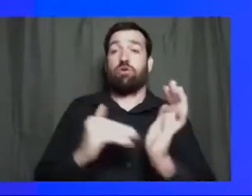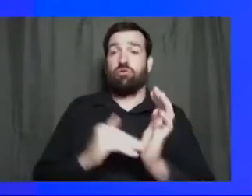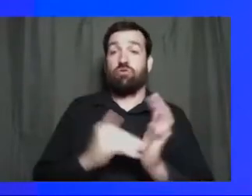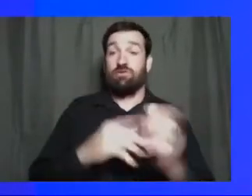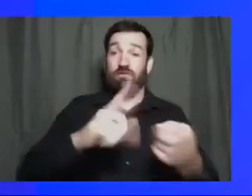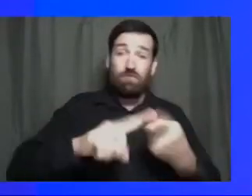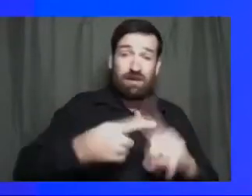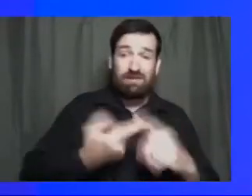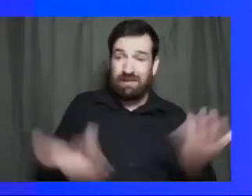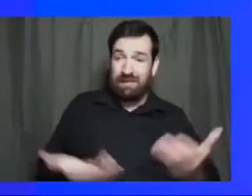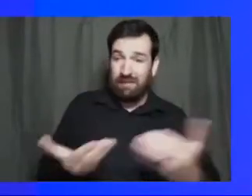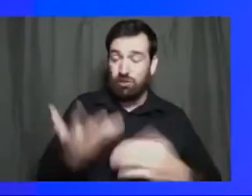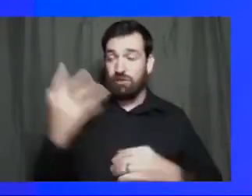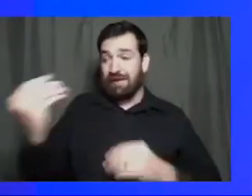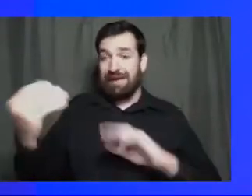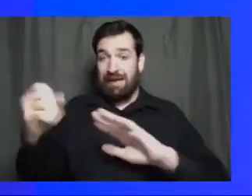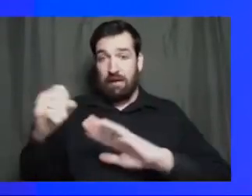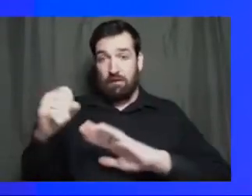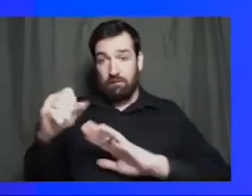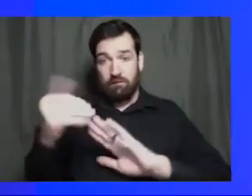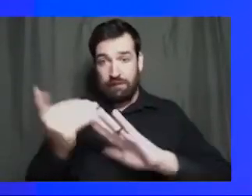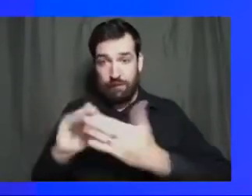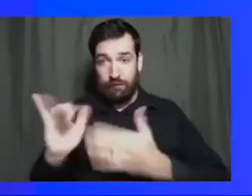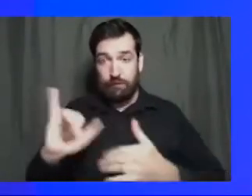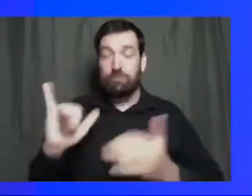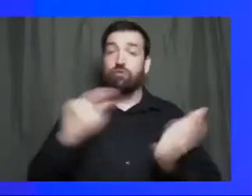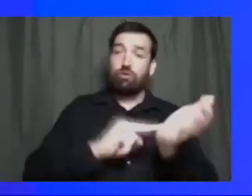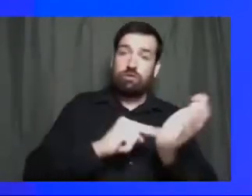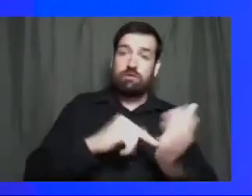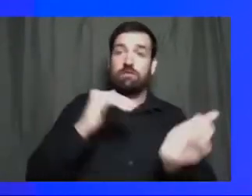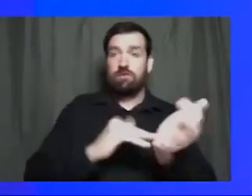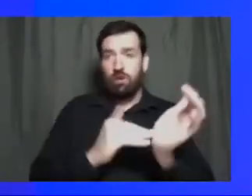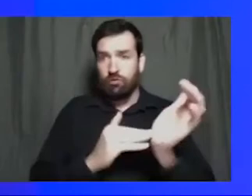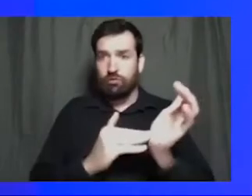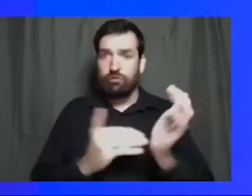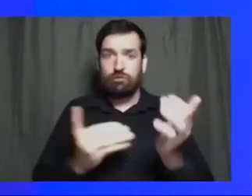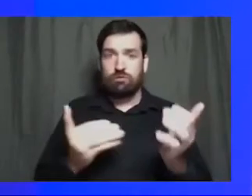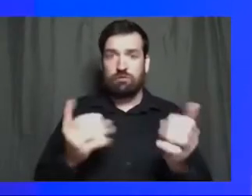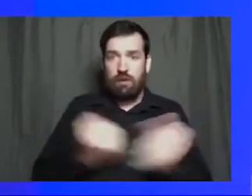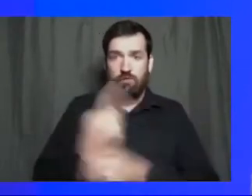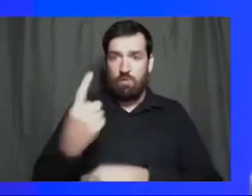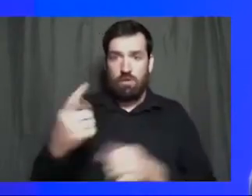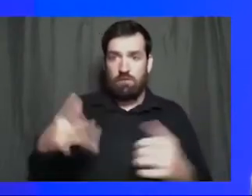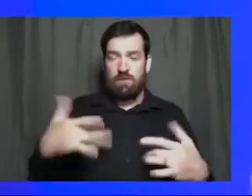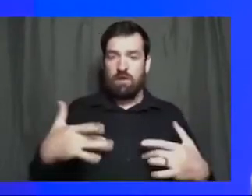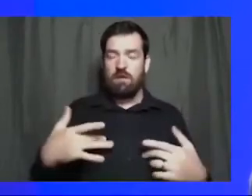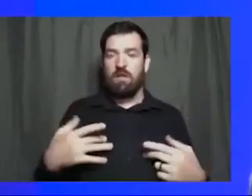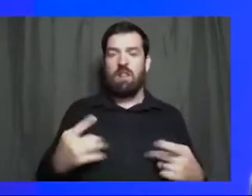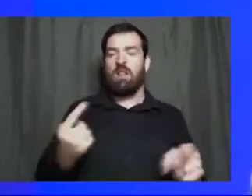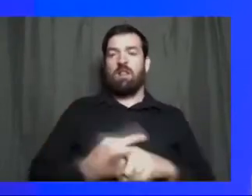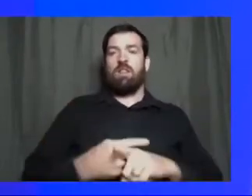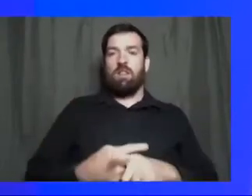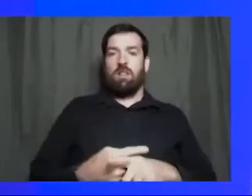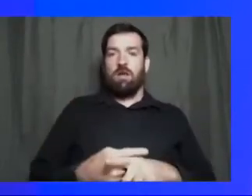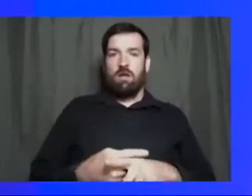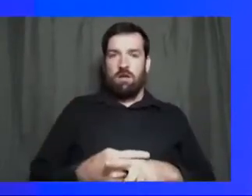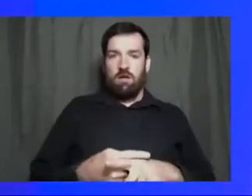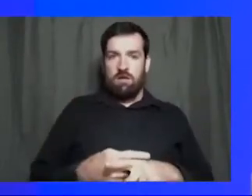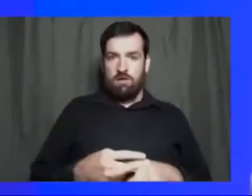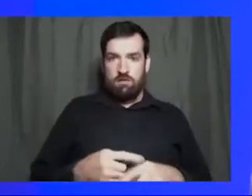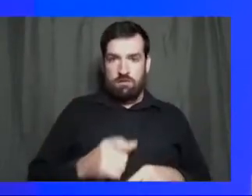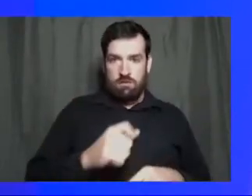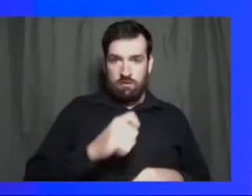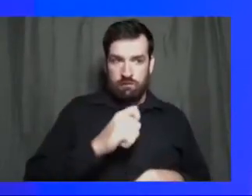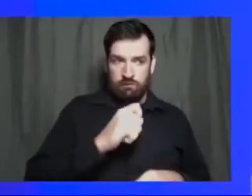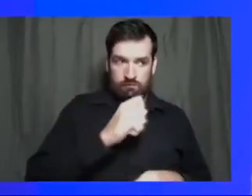to, now nurses, doctors, everyone has this conflict of, you know, you did not get vaccinated. Now I'm in